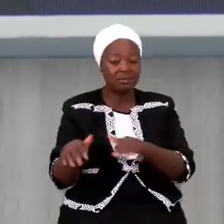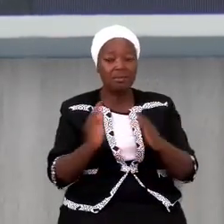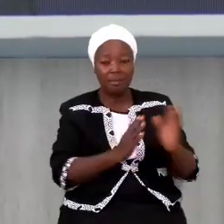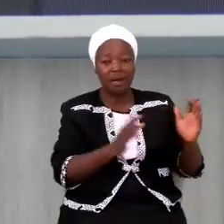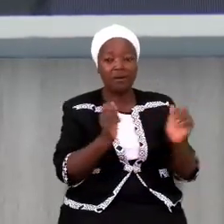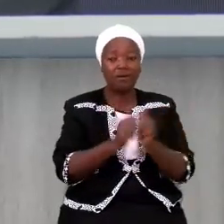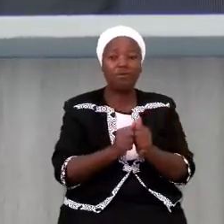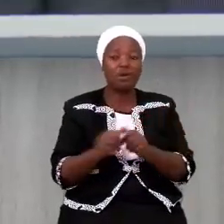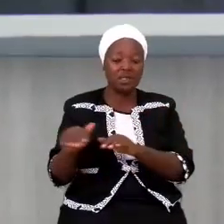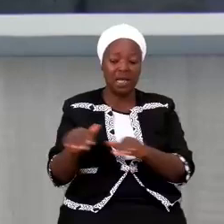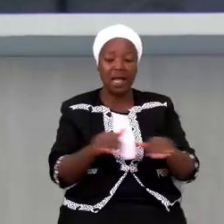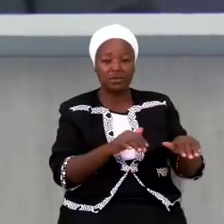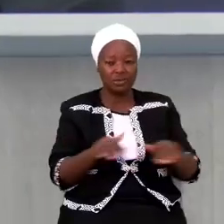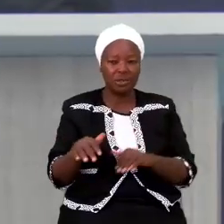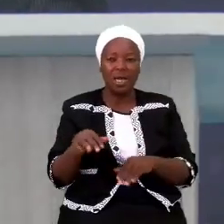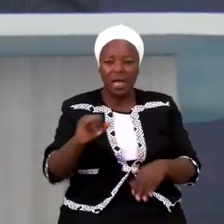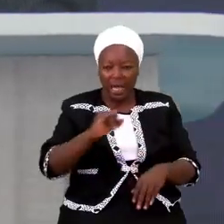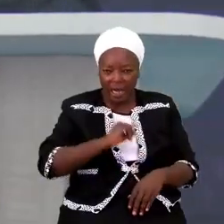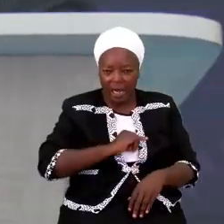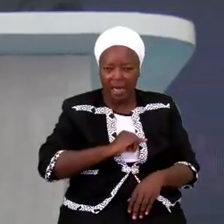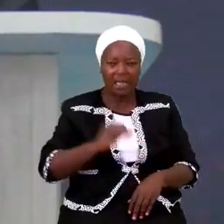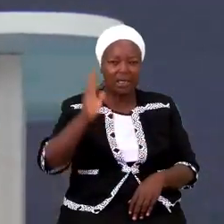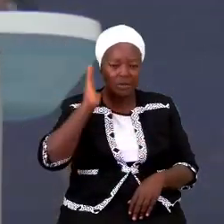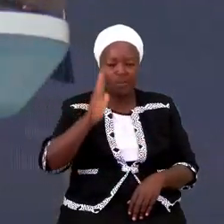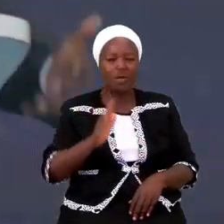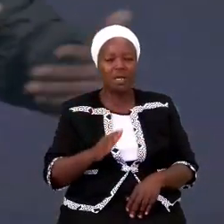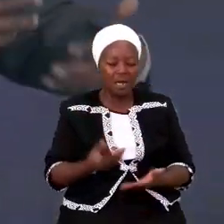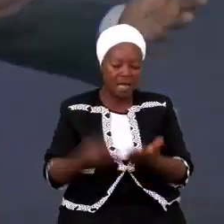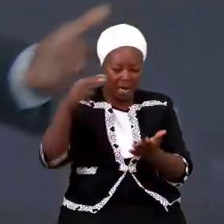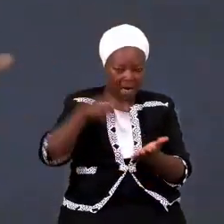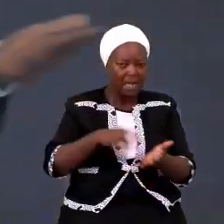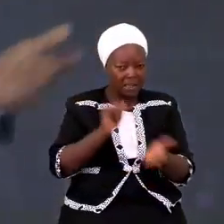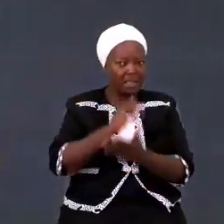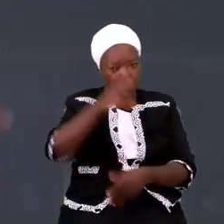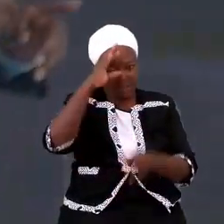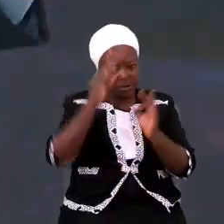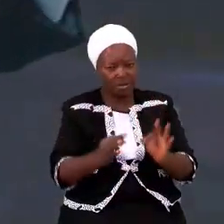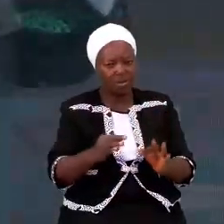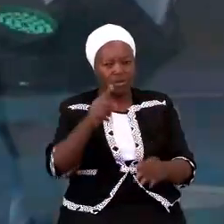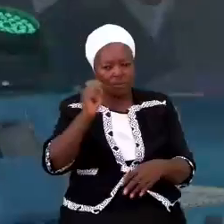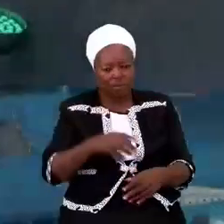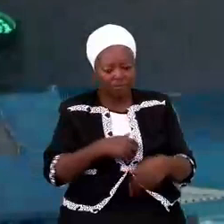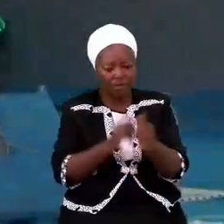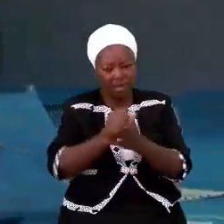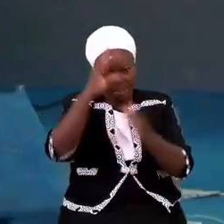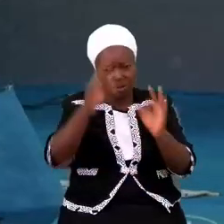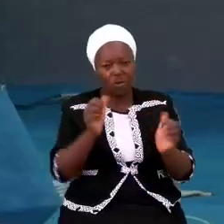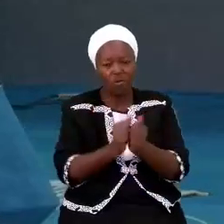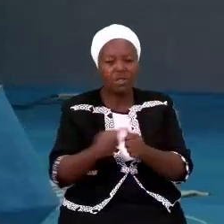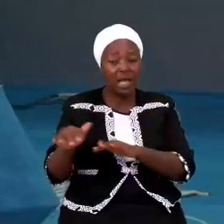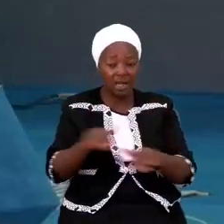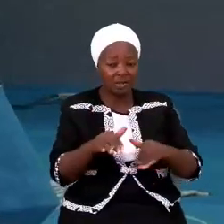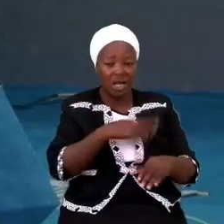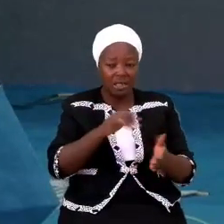with action. And that was just a proposal. I will, I will, I will. You must follow that